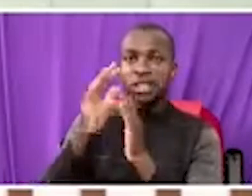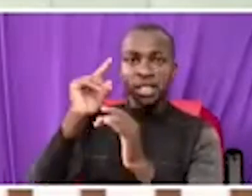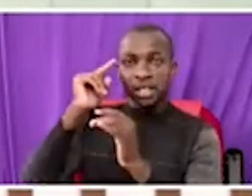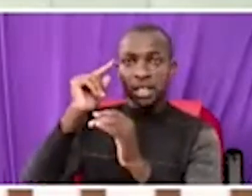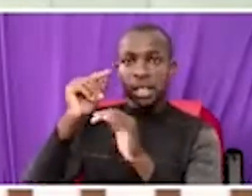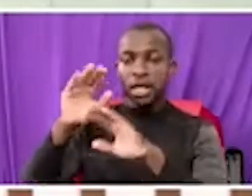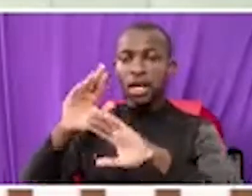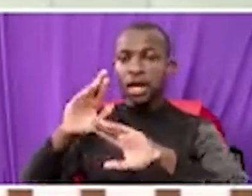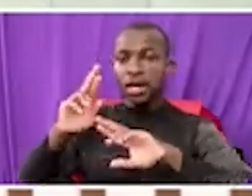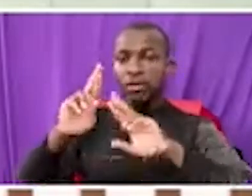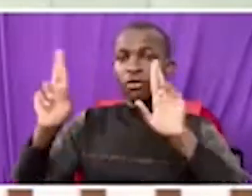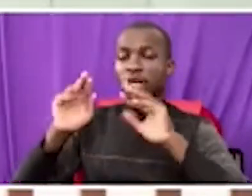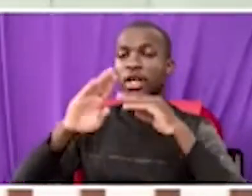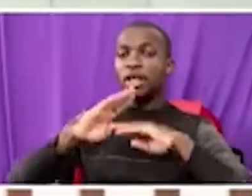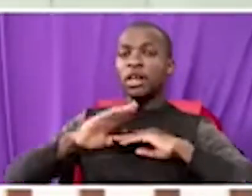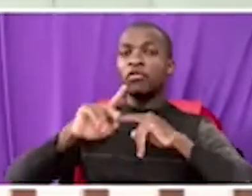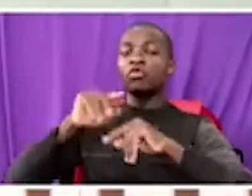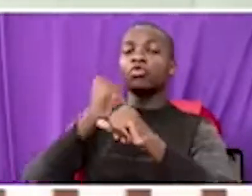that.